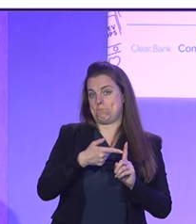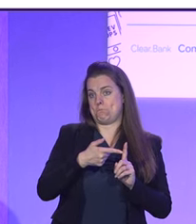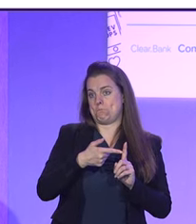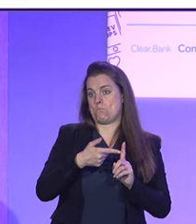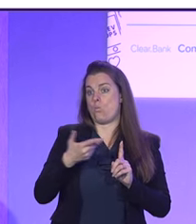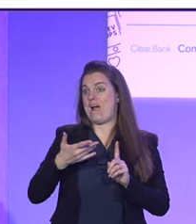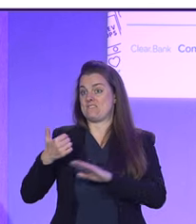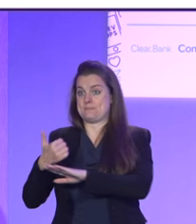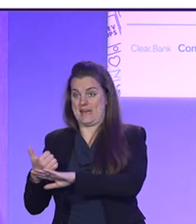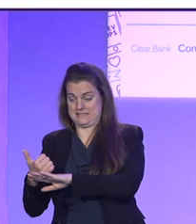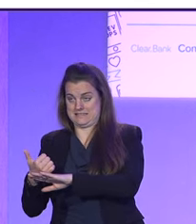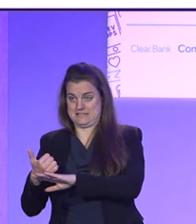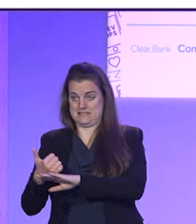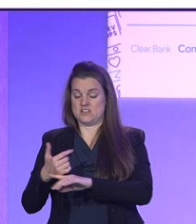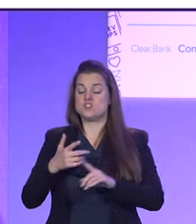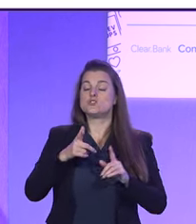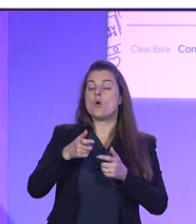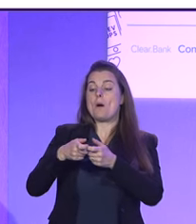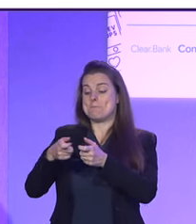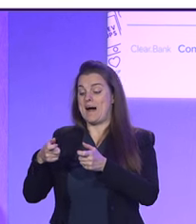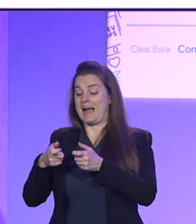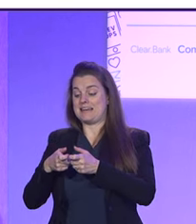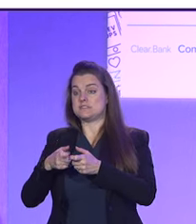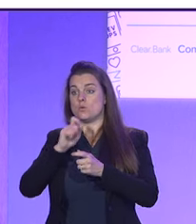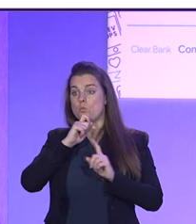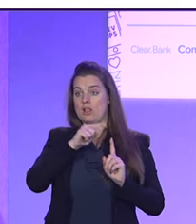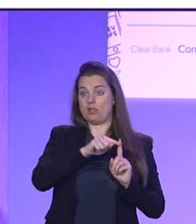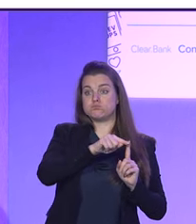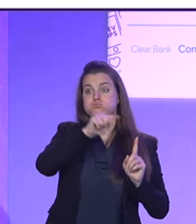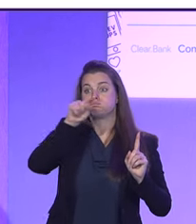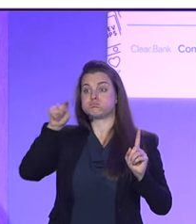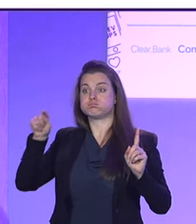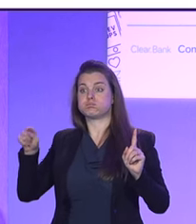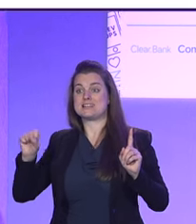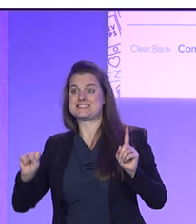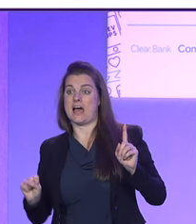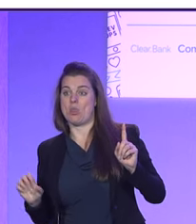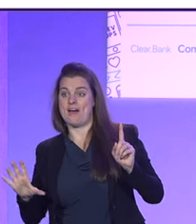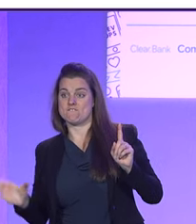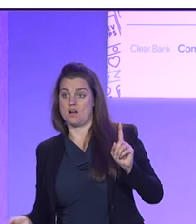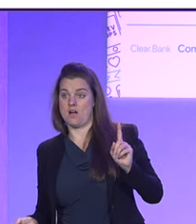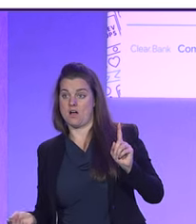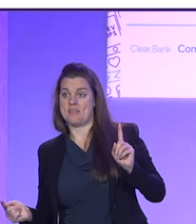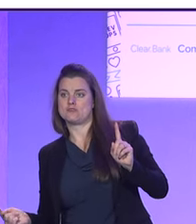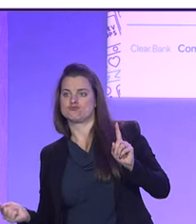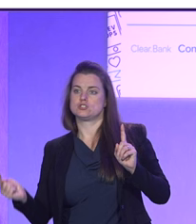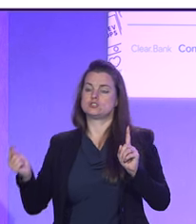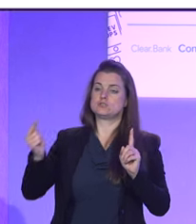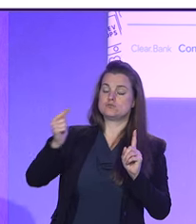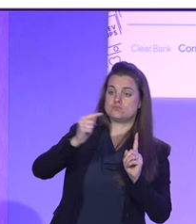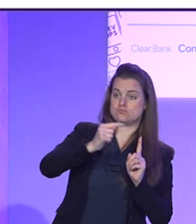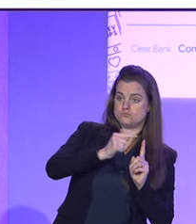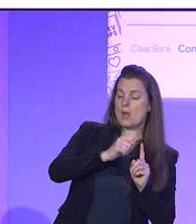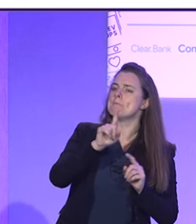based, and then the packet will, the request will go down to South Africa, and then the response will go back. If